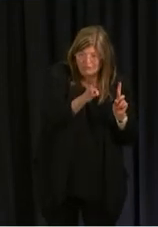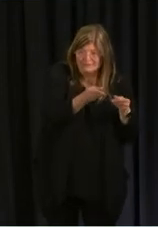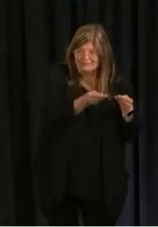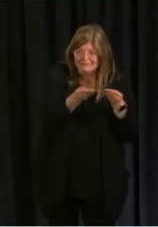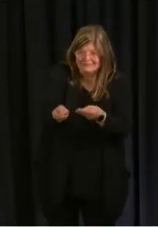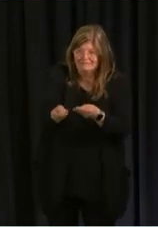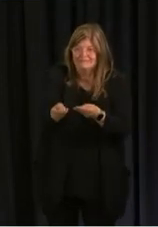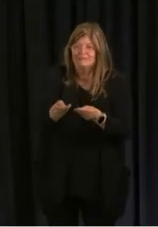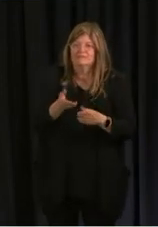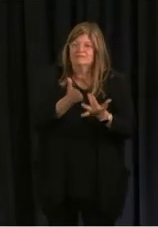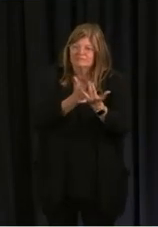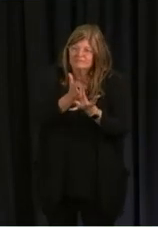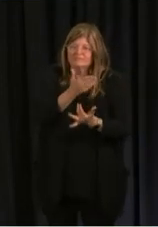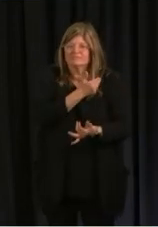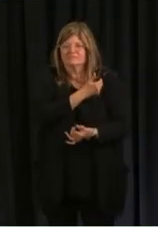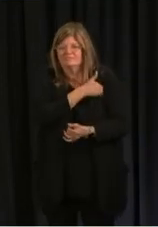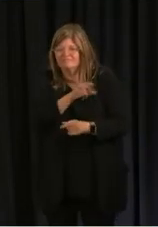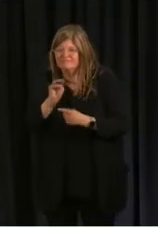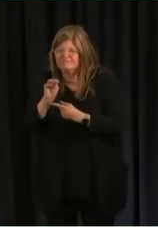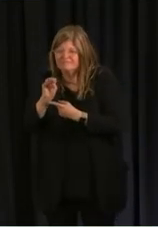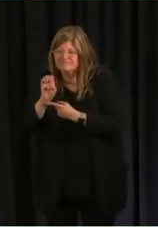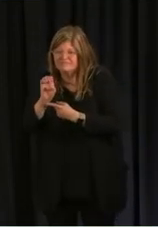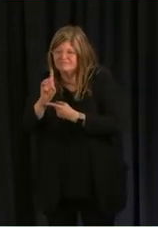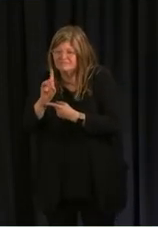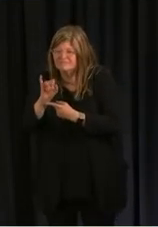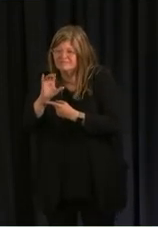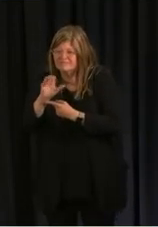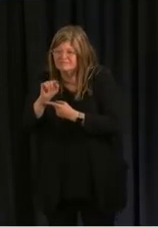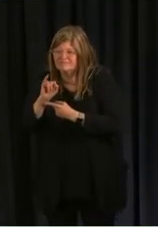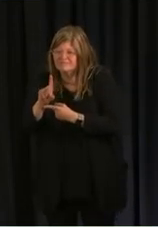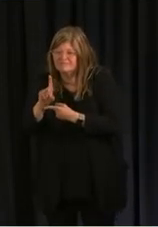our Medicaid population, so the large health systems plus